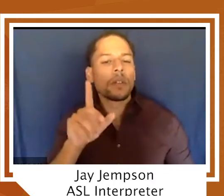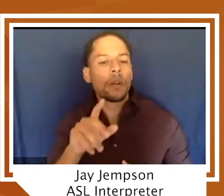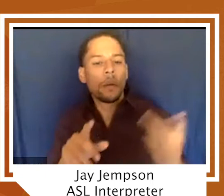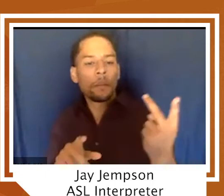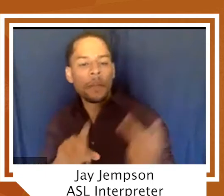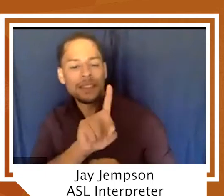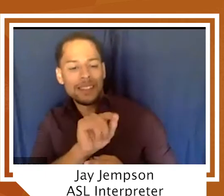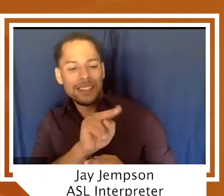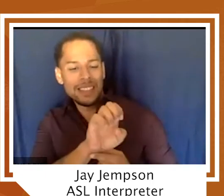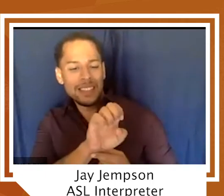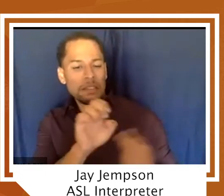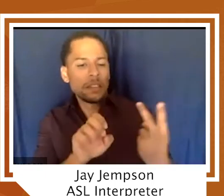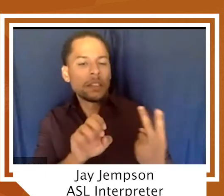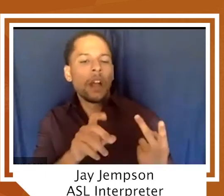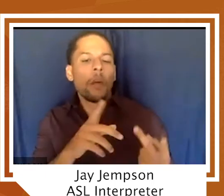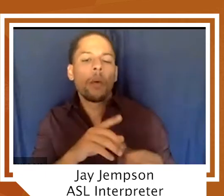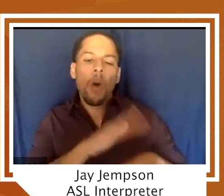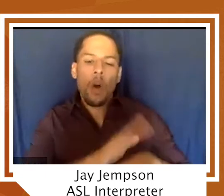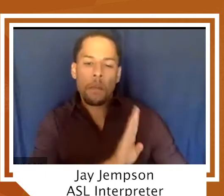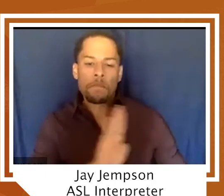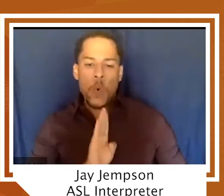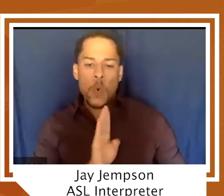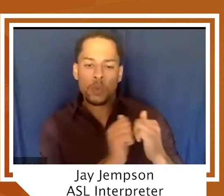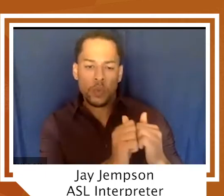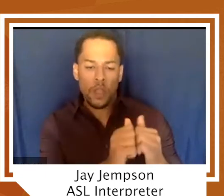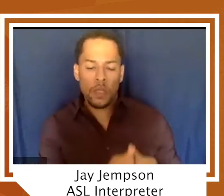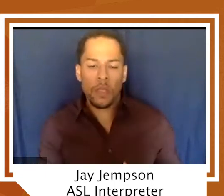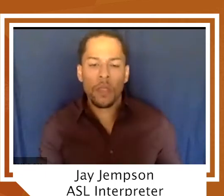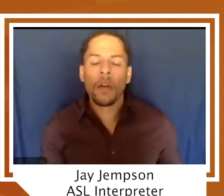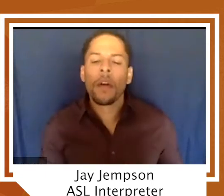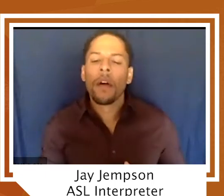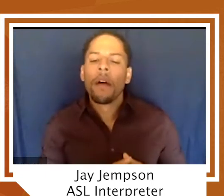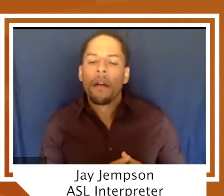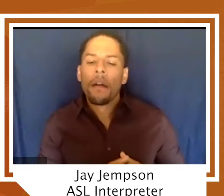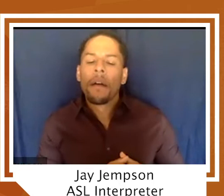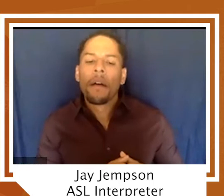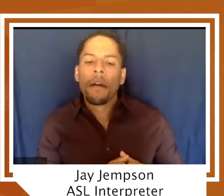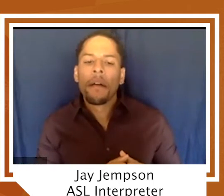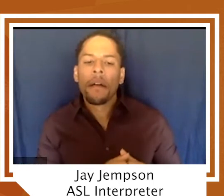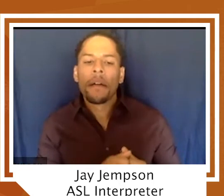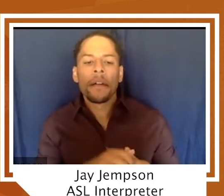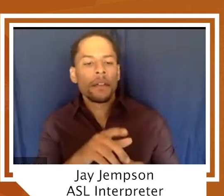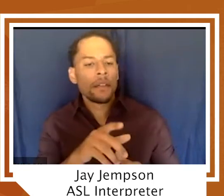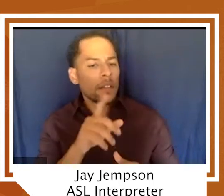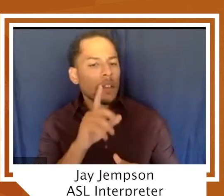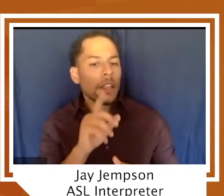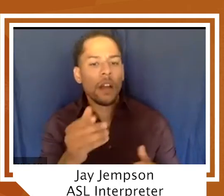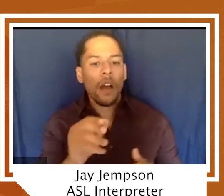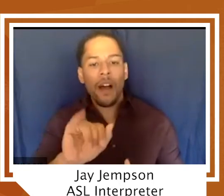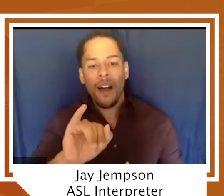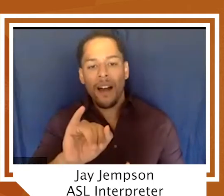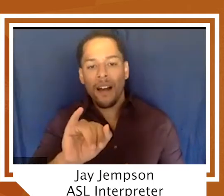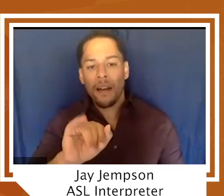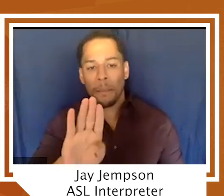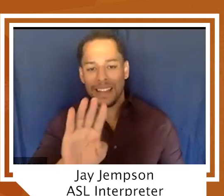that Denise and I sat on together. And it had been resonating with me from attending the